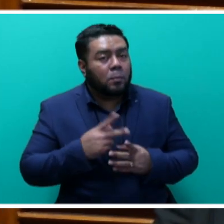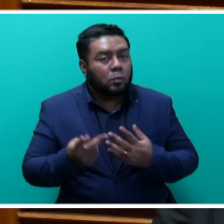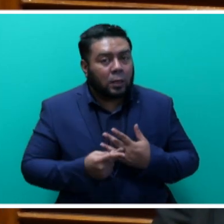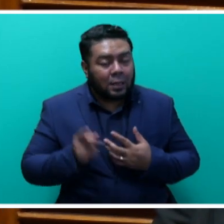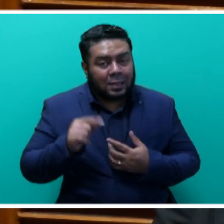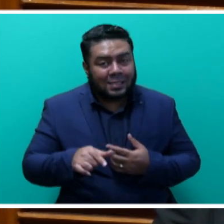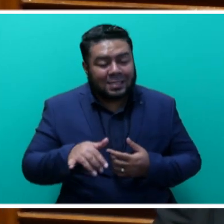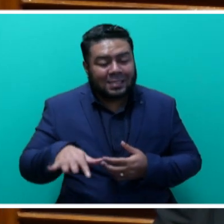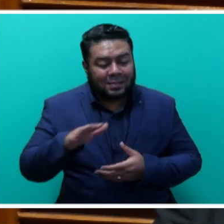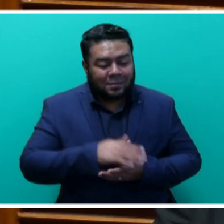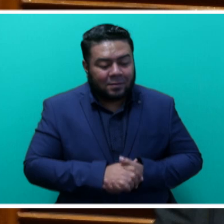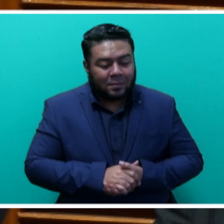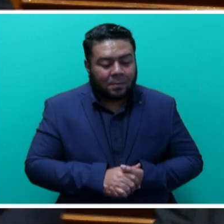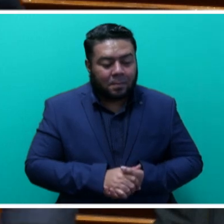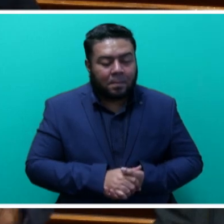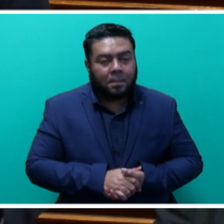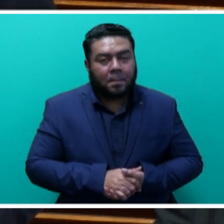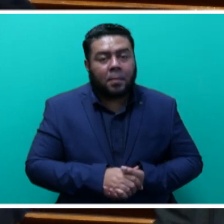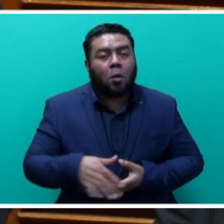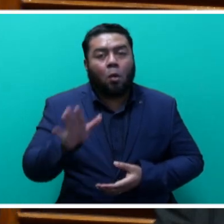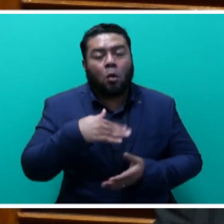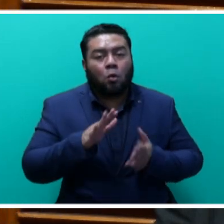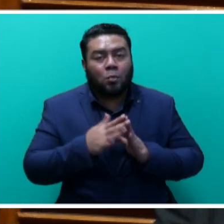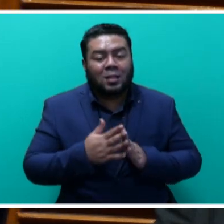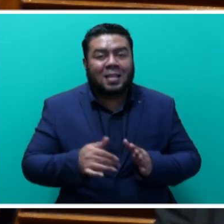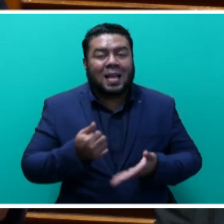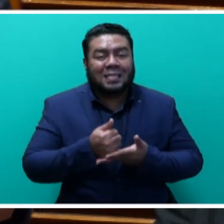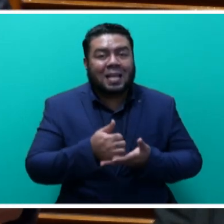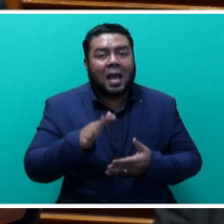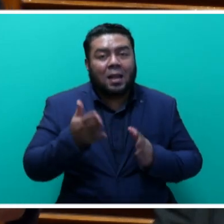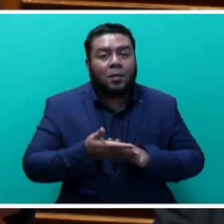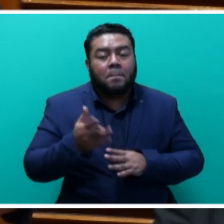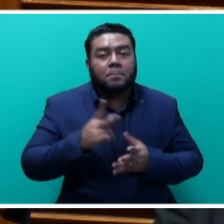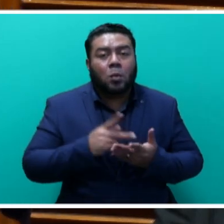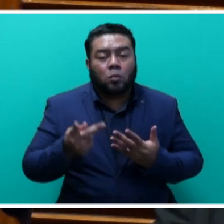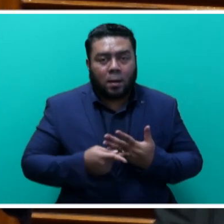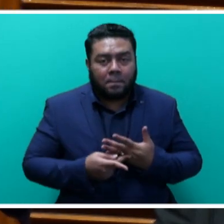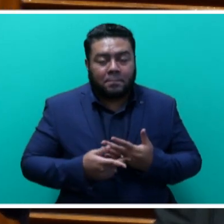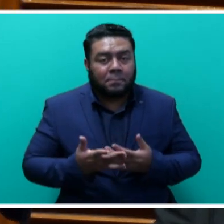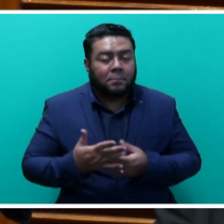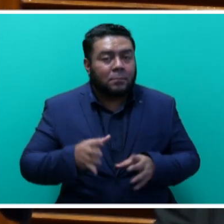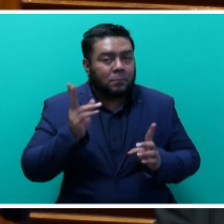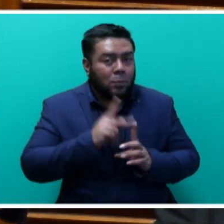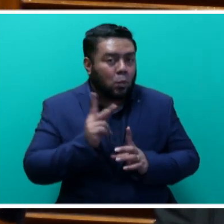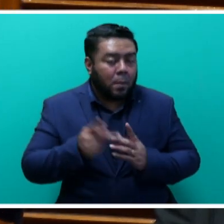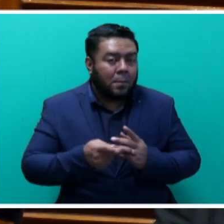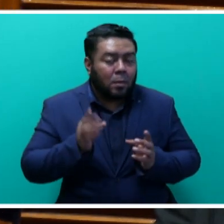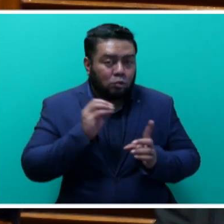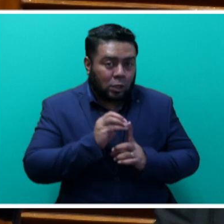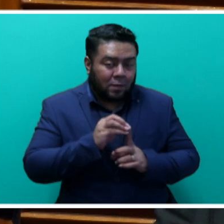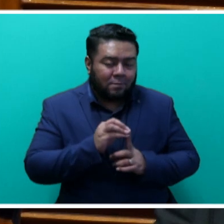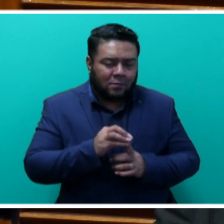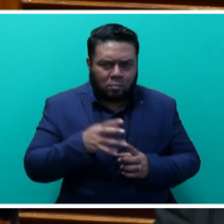be conducted in all our communities assisted under the program to ensure that the program objectives are realized as